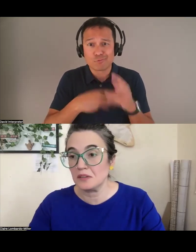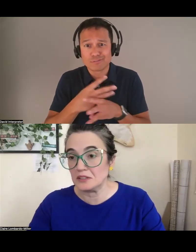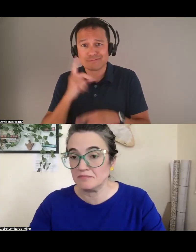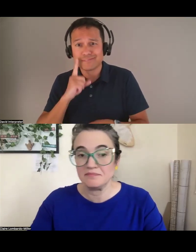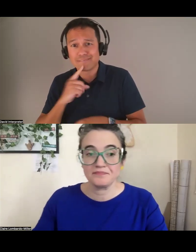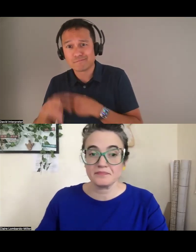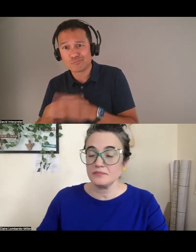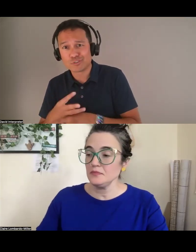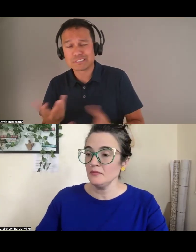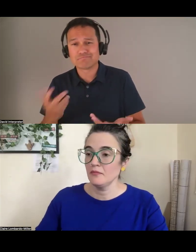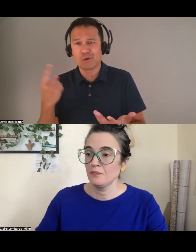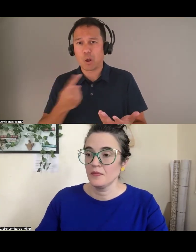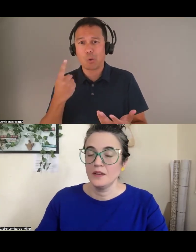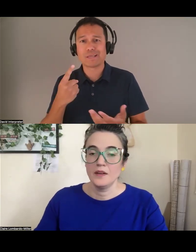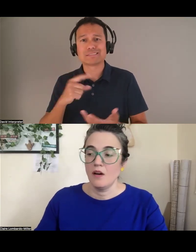in the middle.